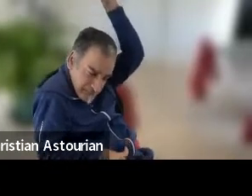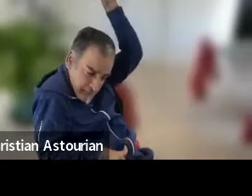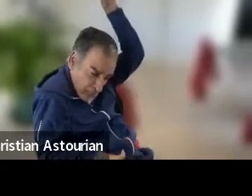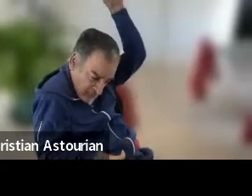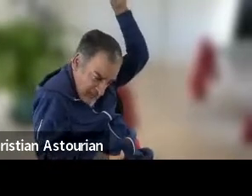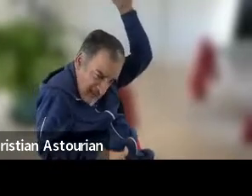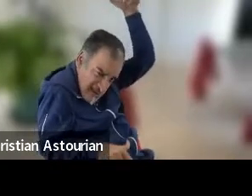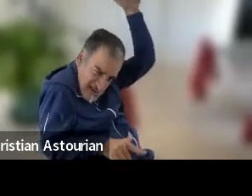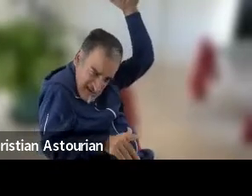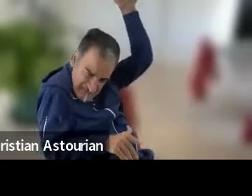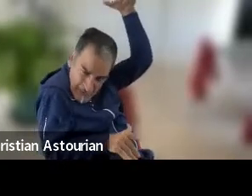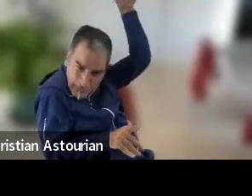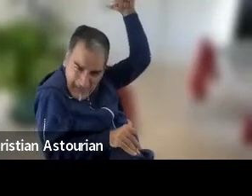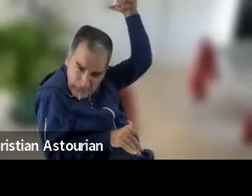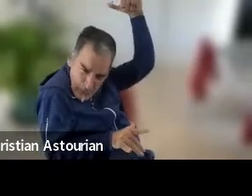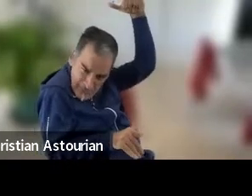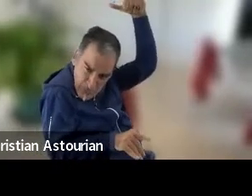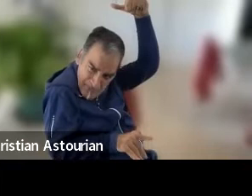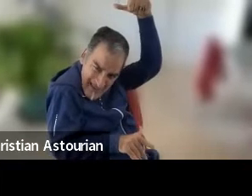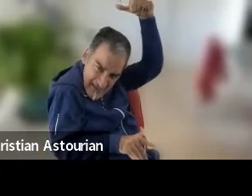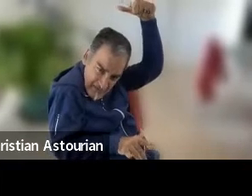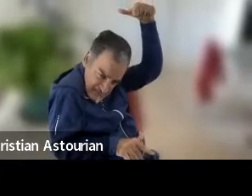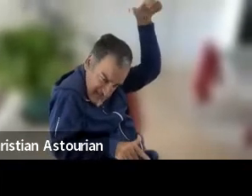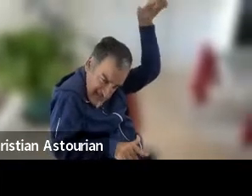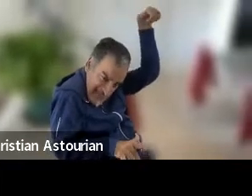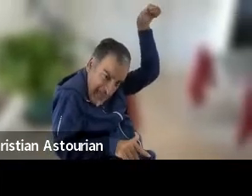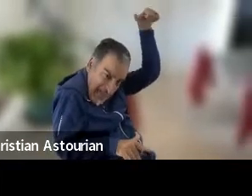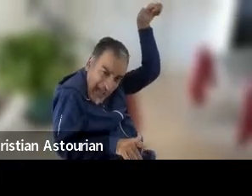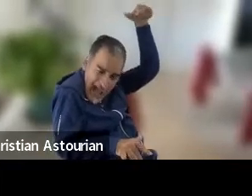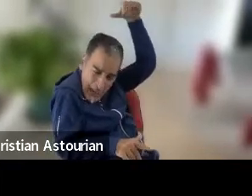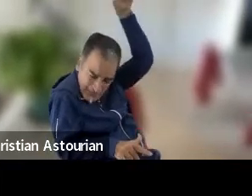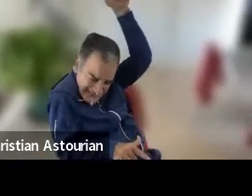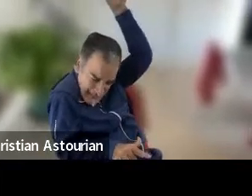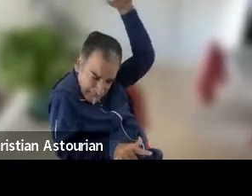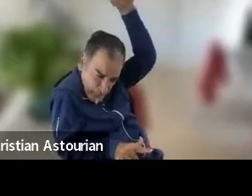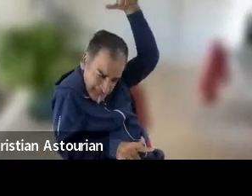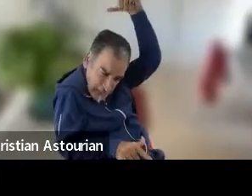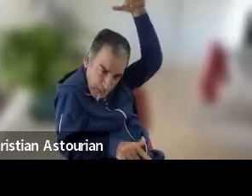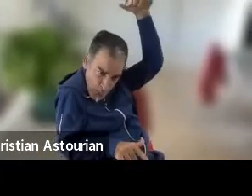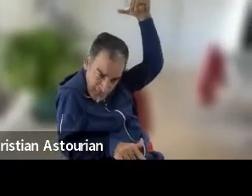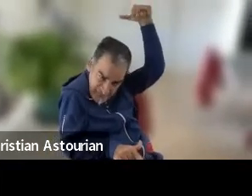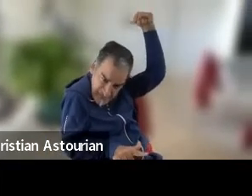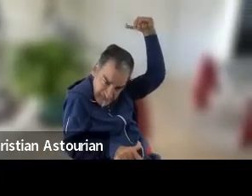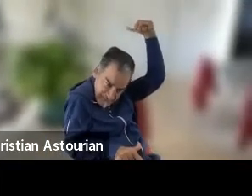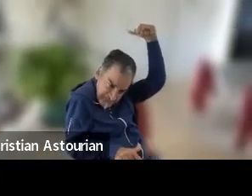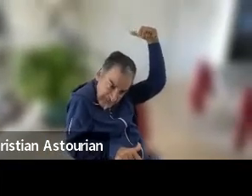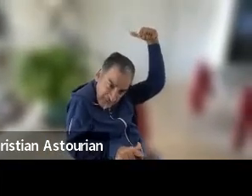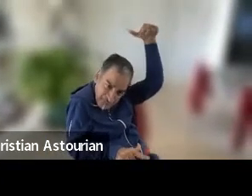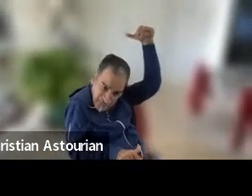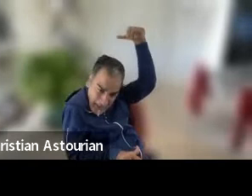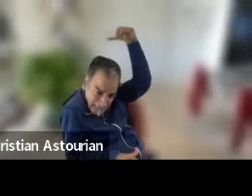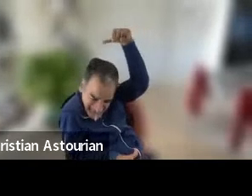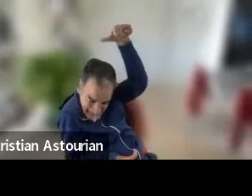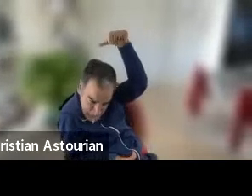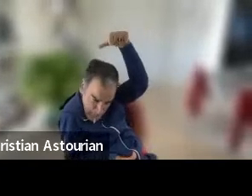measure, because if we are going to pay our support worker